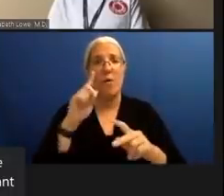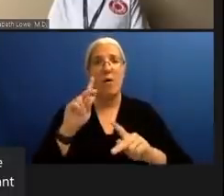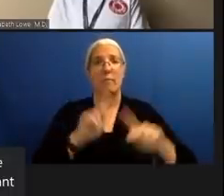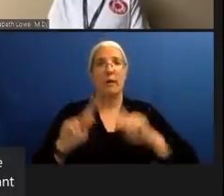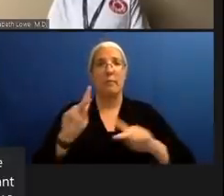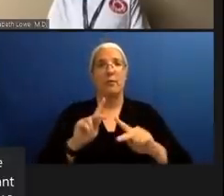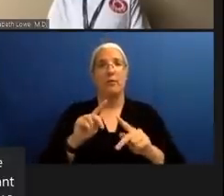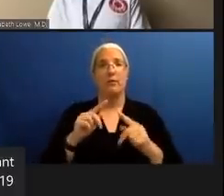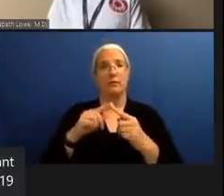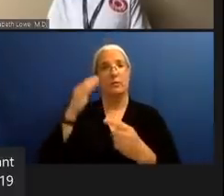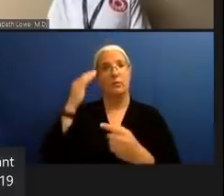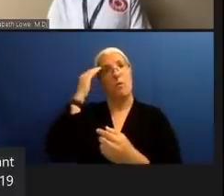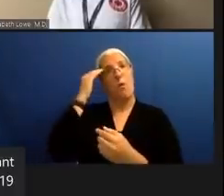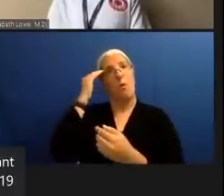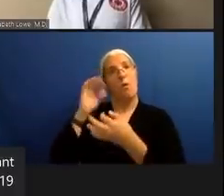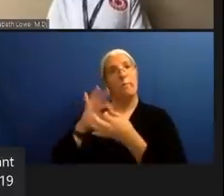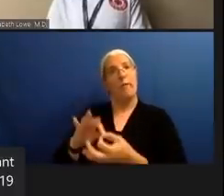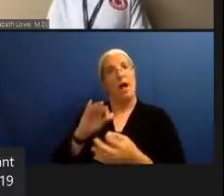testing?